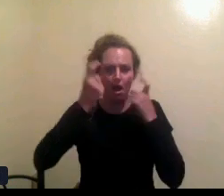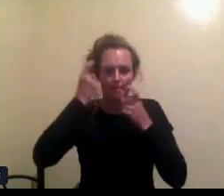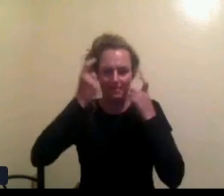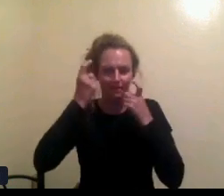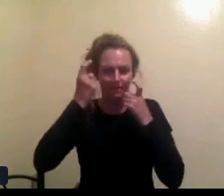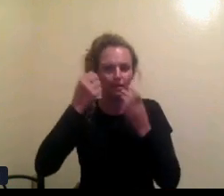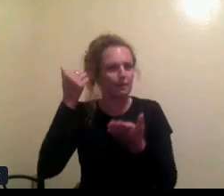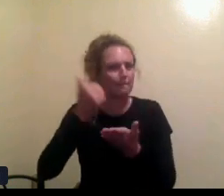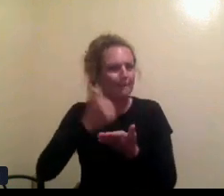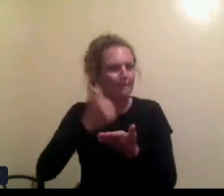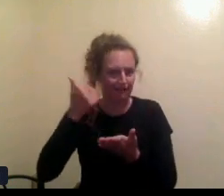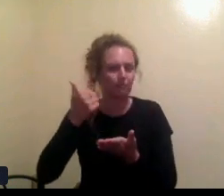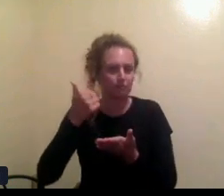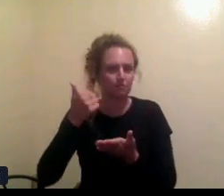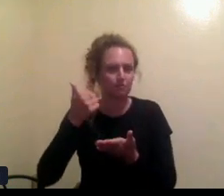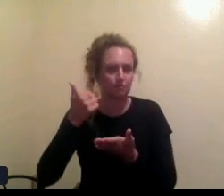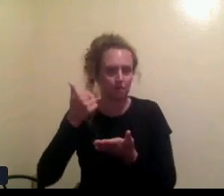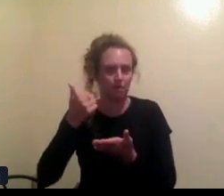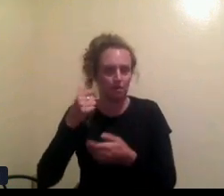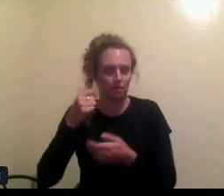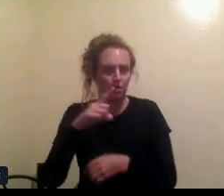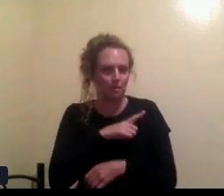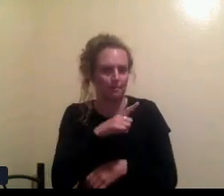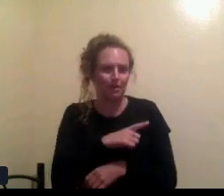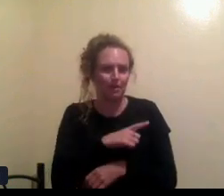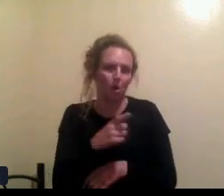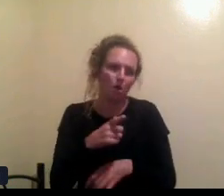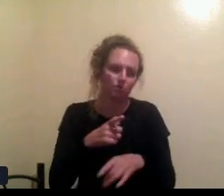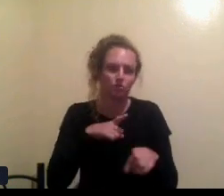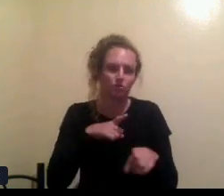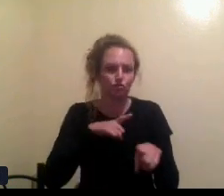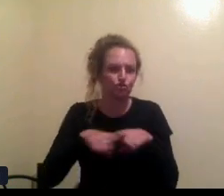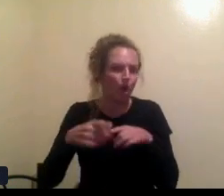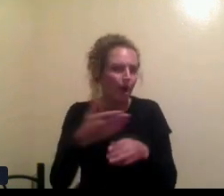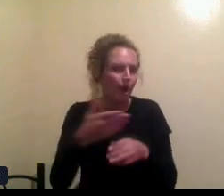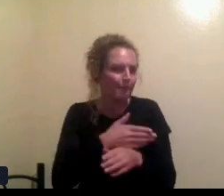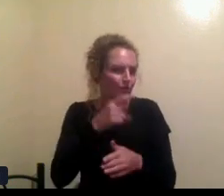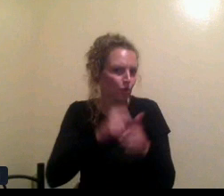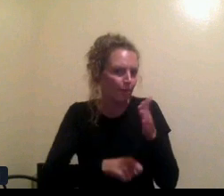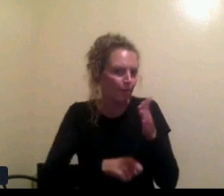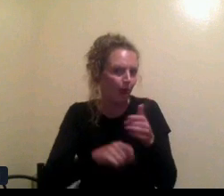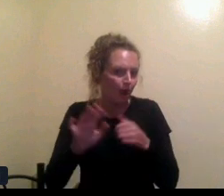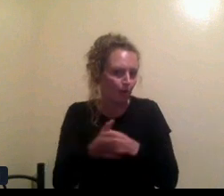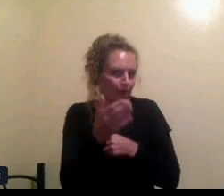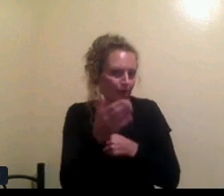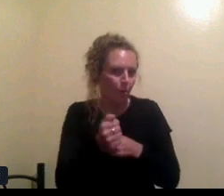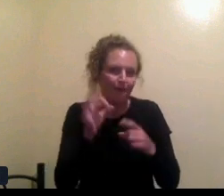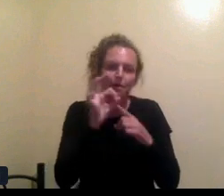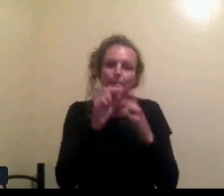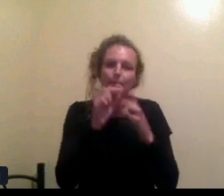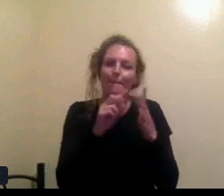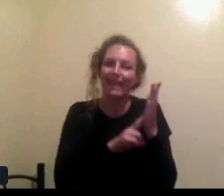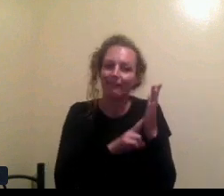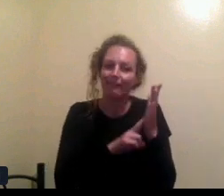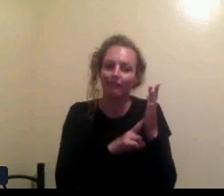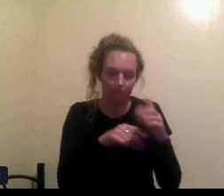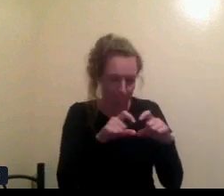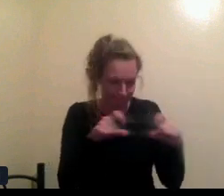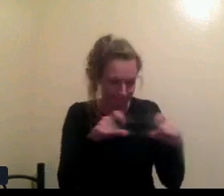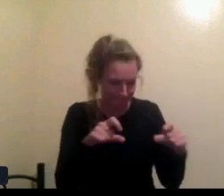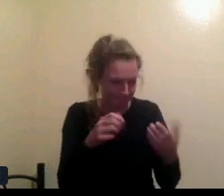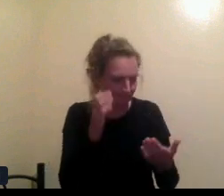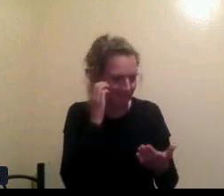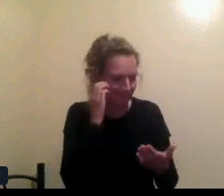to use your, you know, we've all got those little pin things to do your web banking and stuff like that. And that thought of actually allowing someone access to a